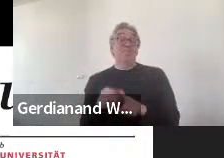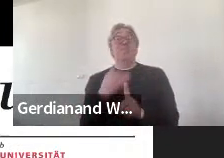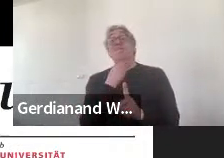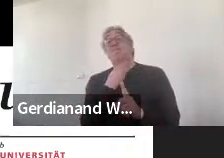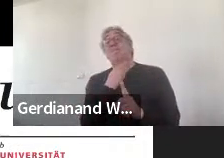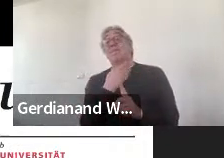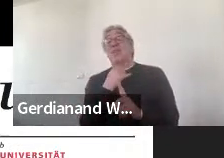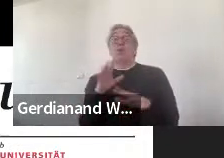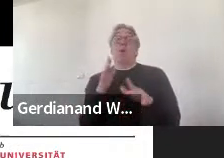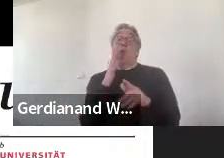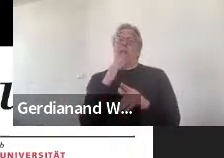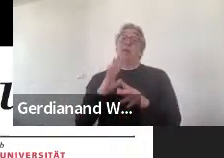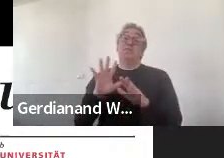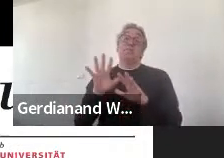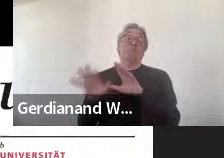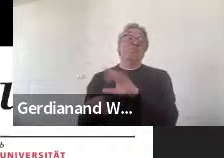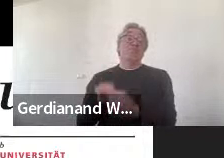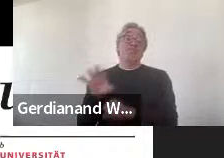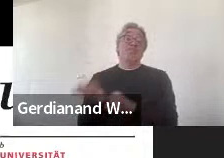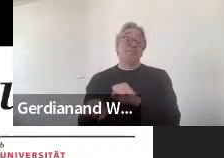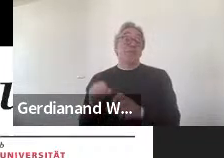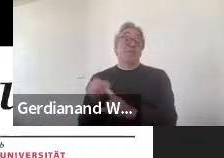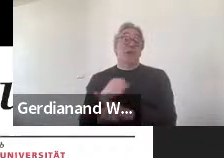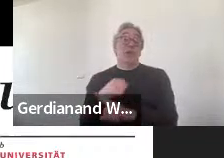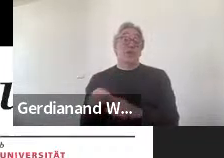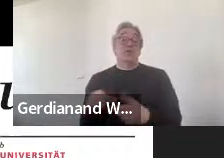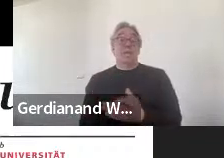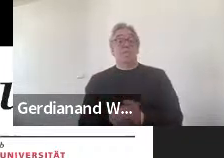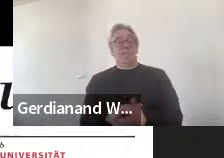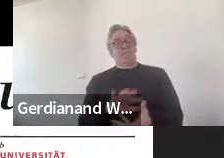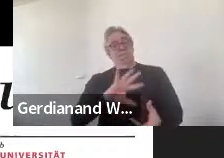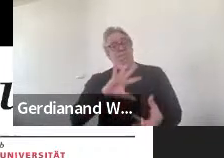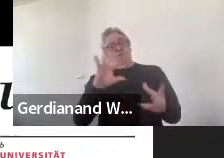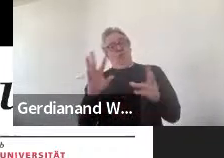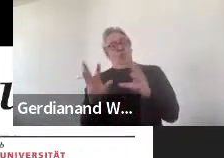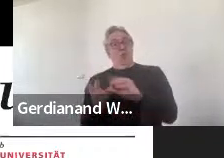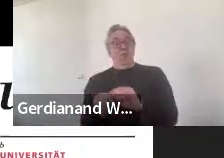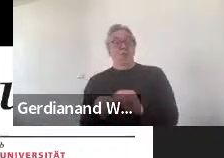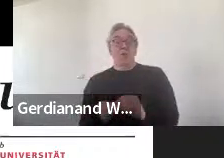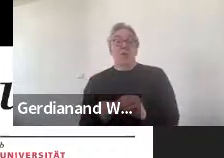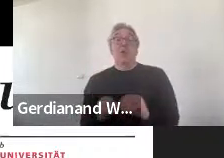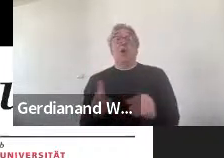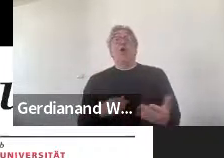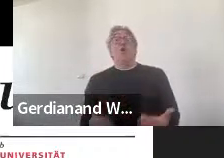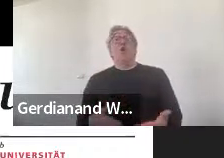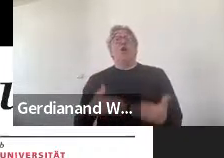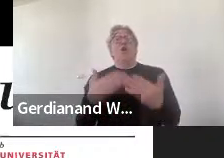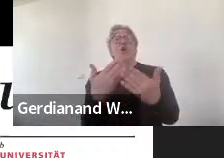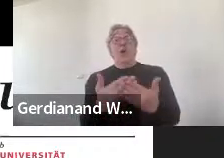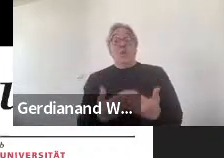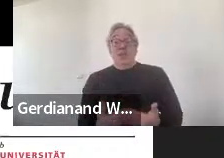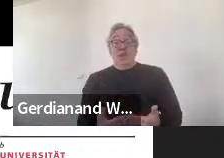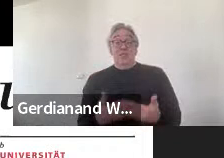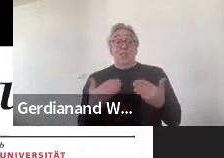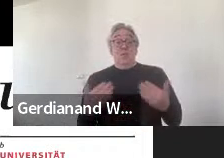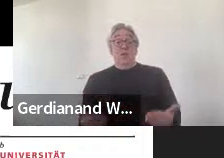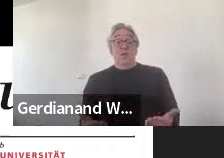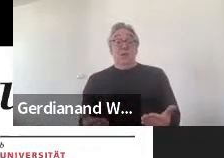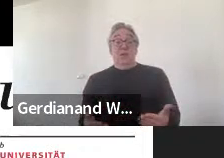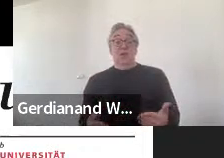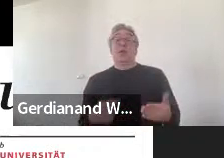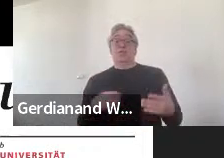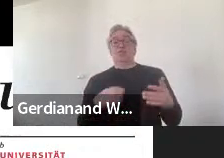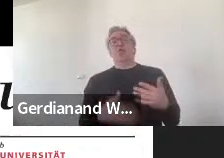Linked to this conclusion and to the results, we made the recommendations, and we clustered